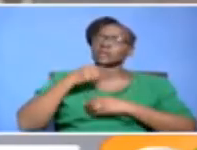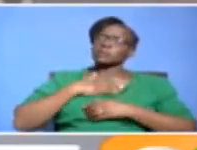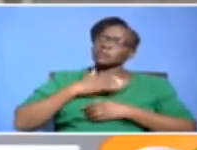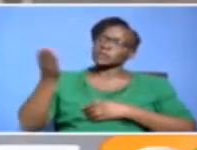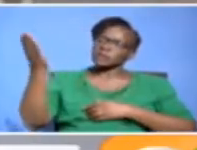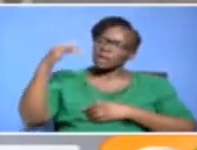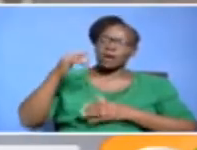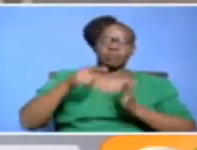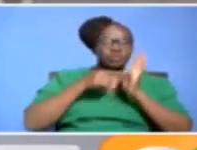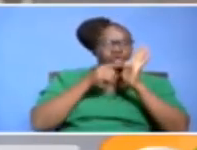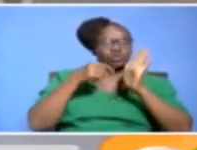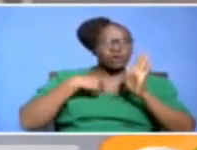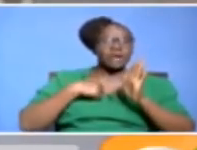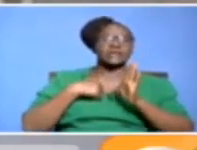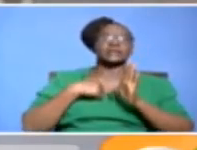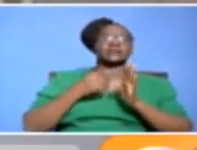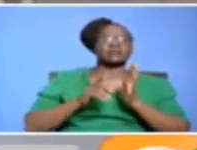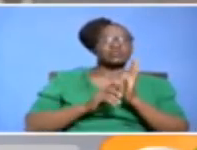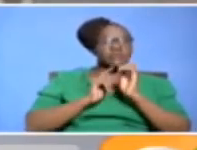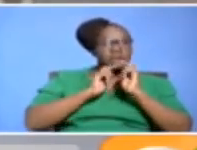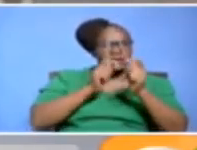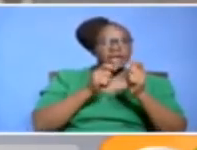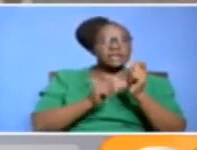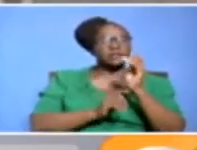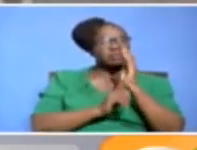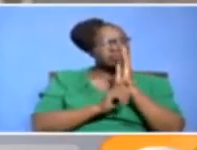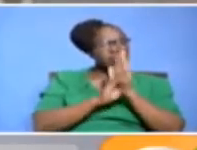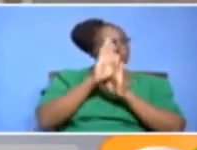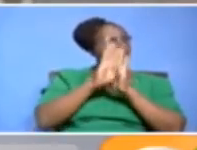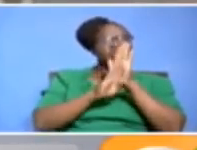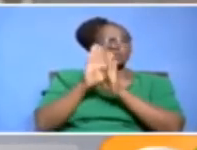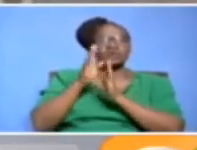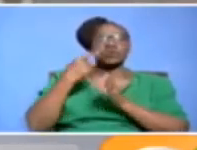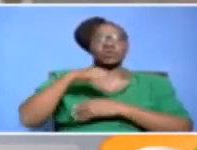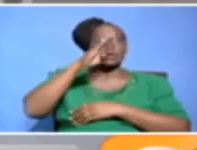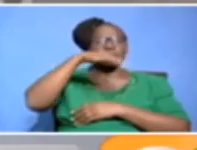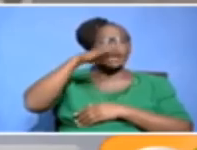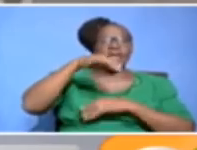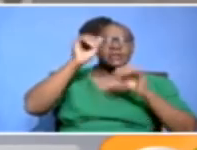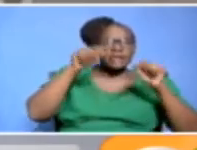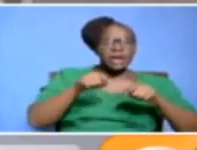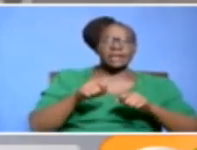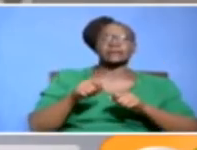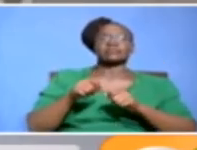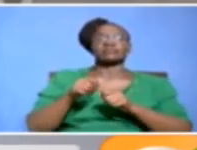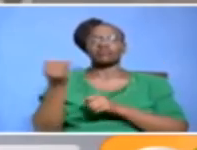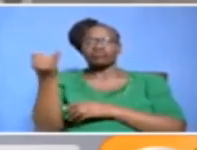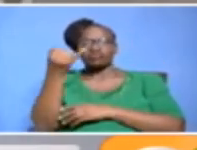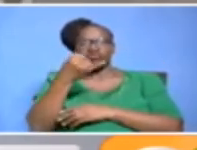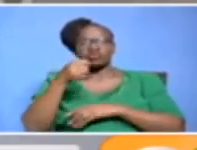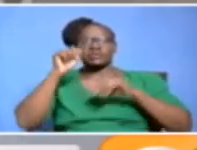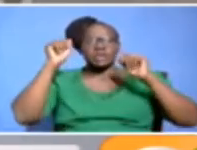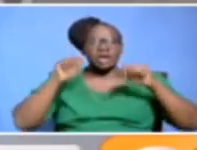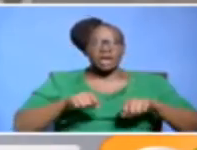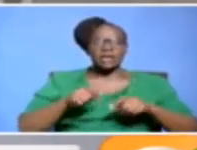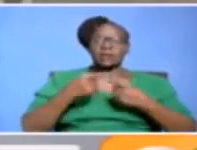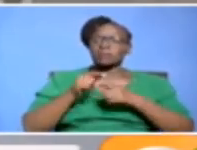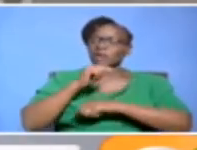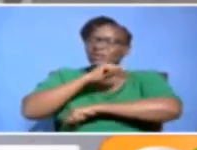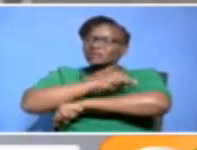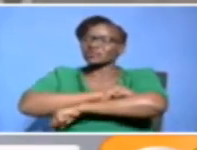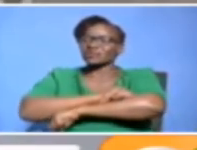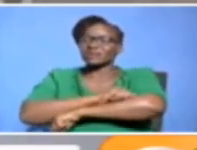and develop our talents, because we're very good maybe in painting, we're very good in artwork, and school is not our thing, you